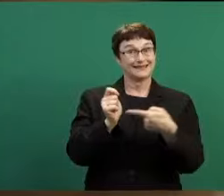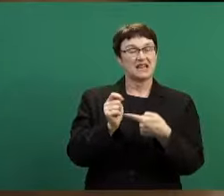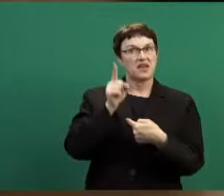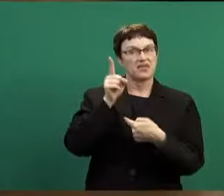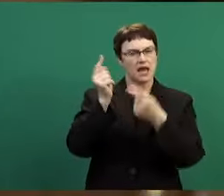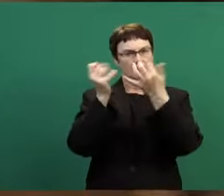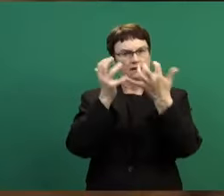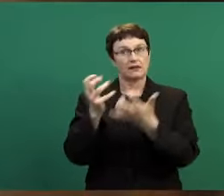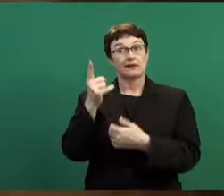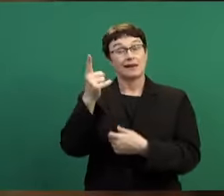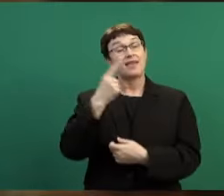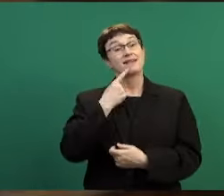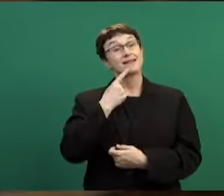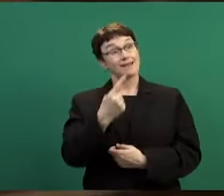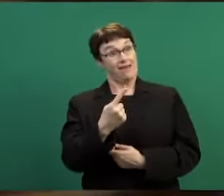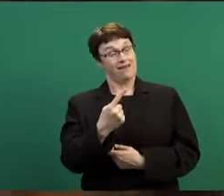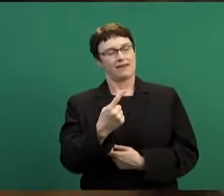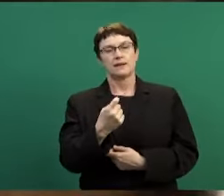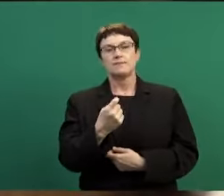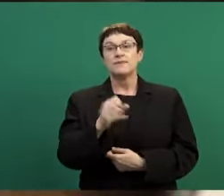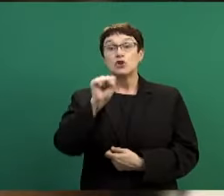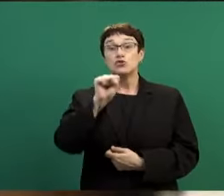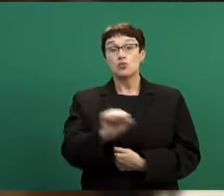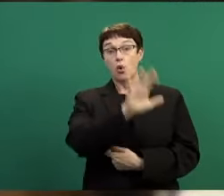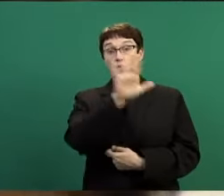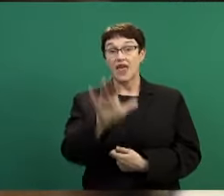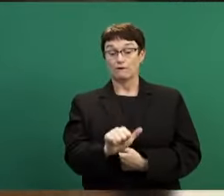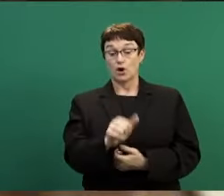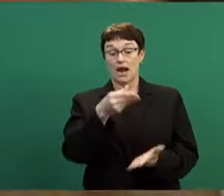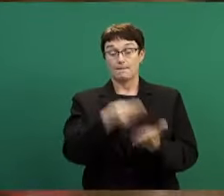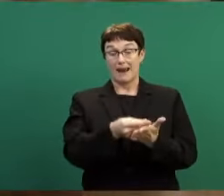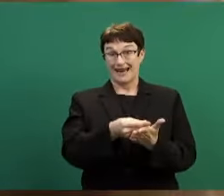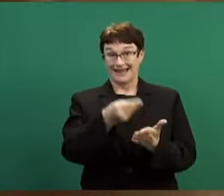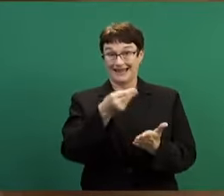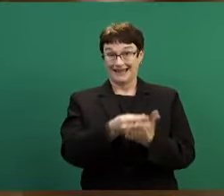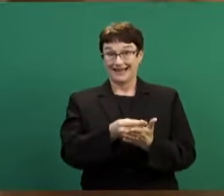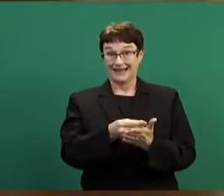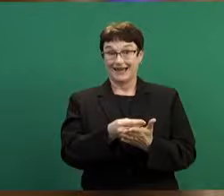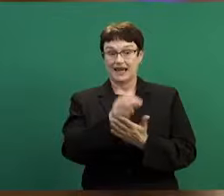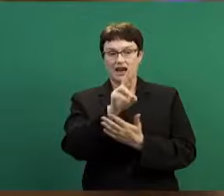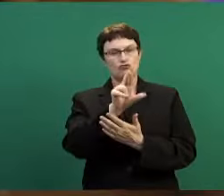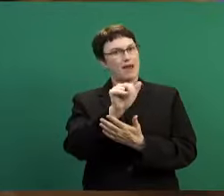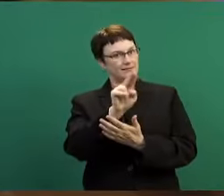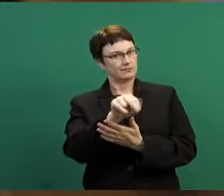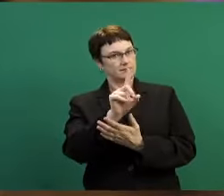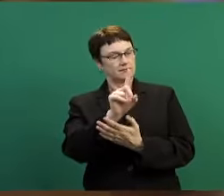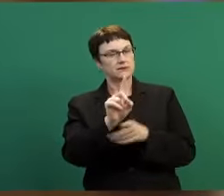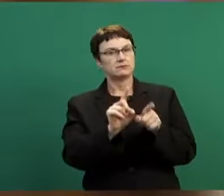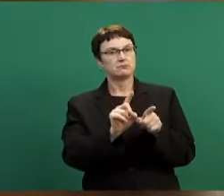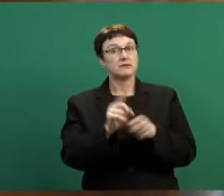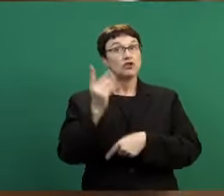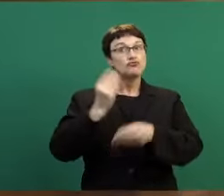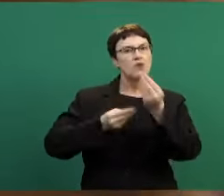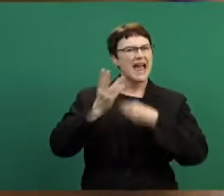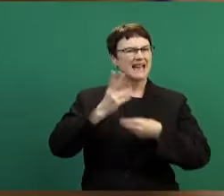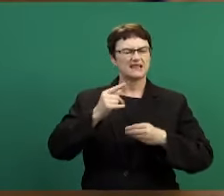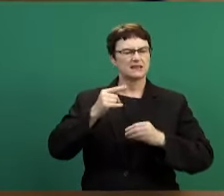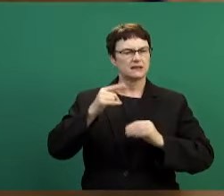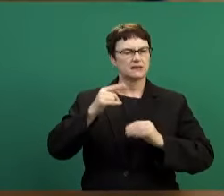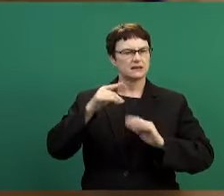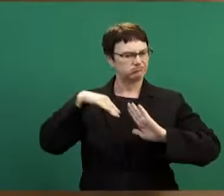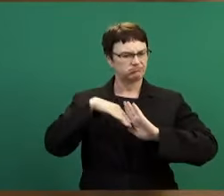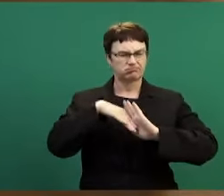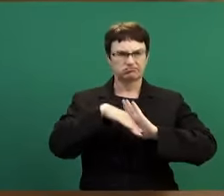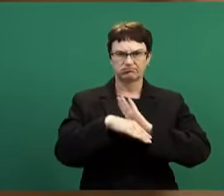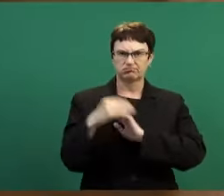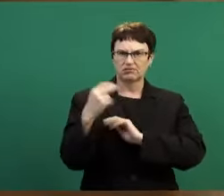trade in the rand, in the rand exchange rate globally, has declined quite a bit over the past